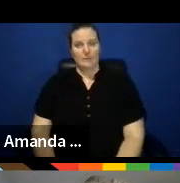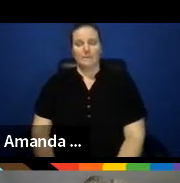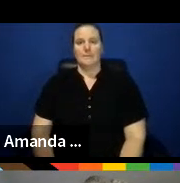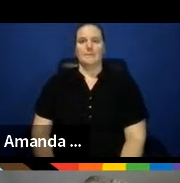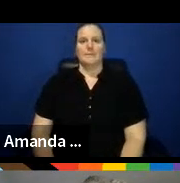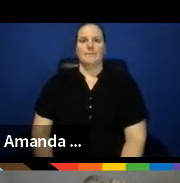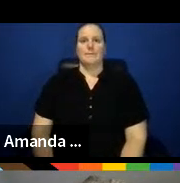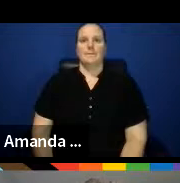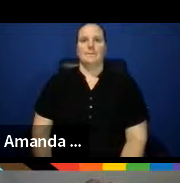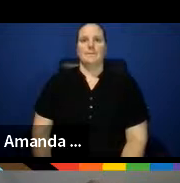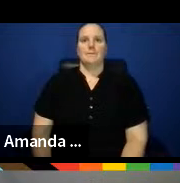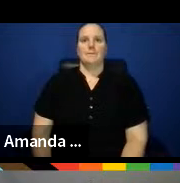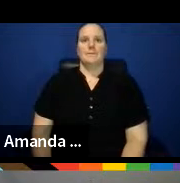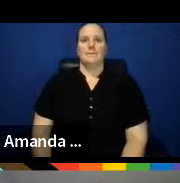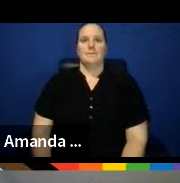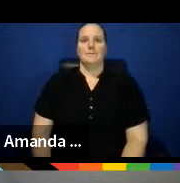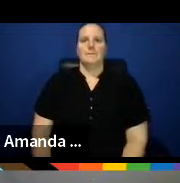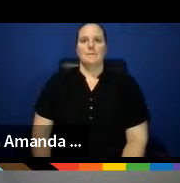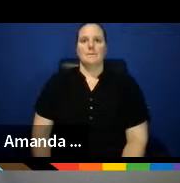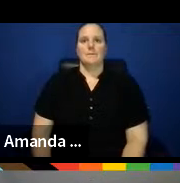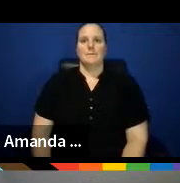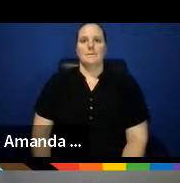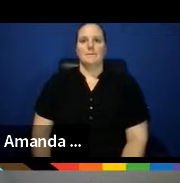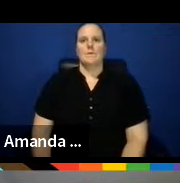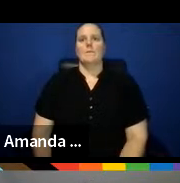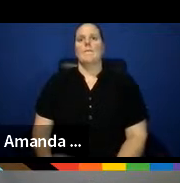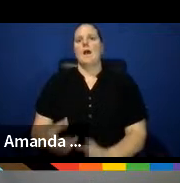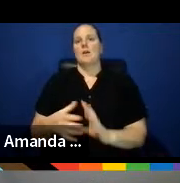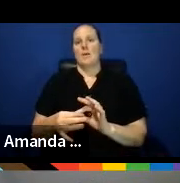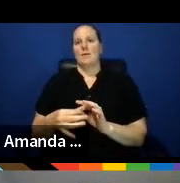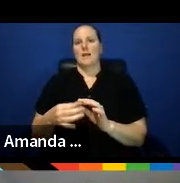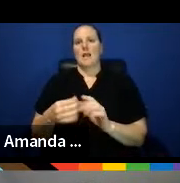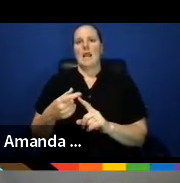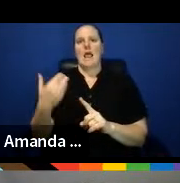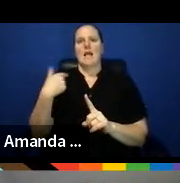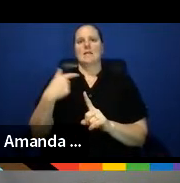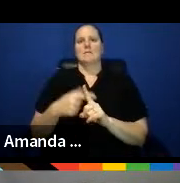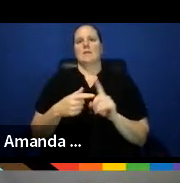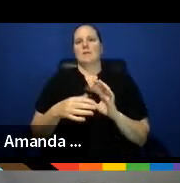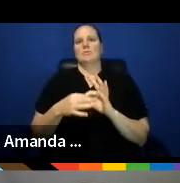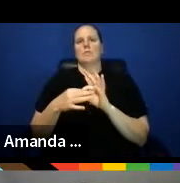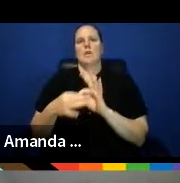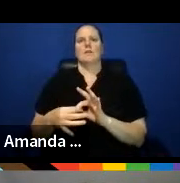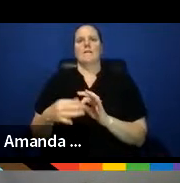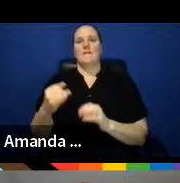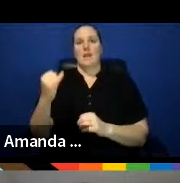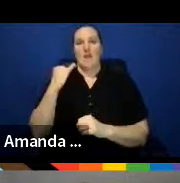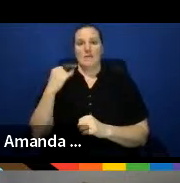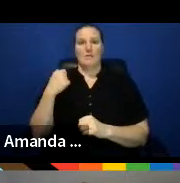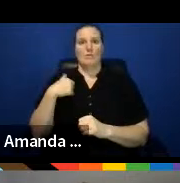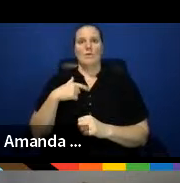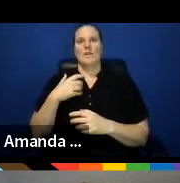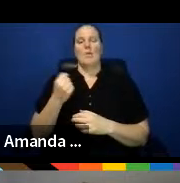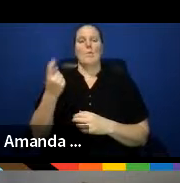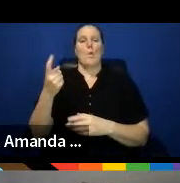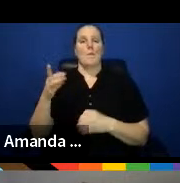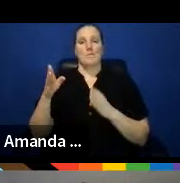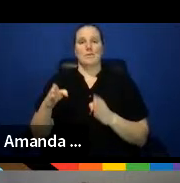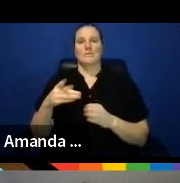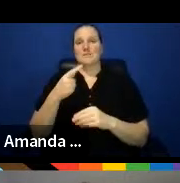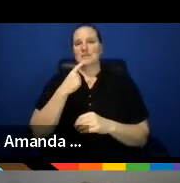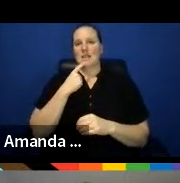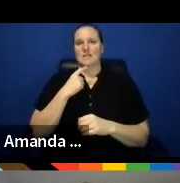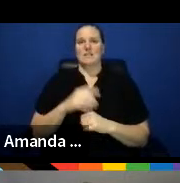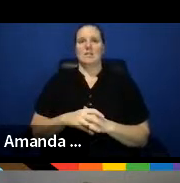Yeah, so I think my comment last month was relative. If we get one person who